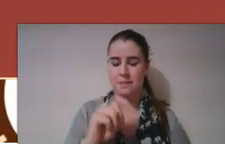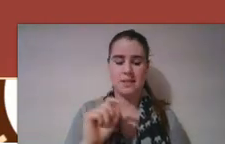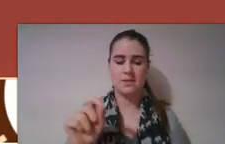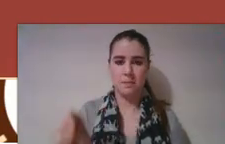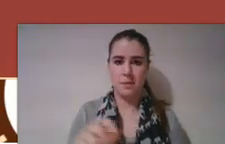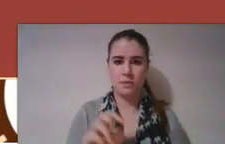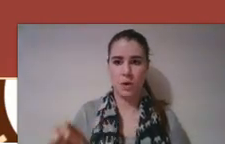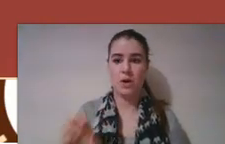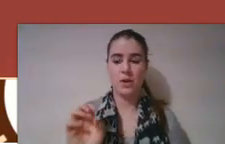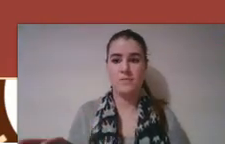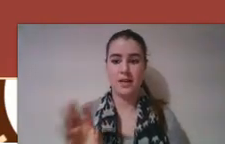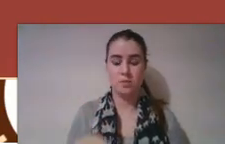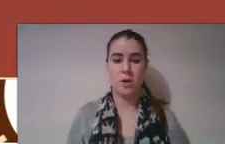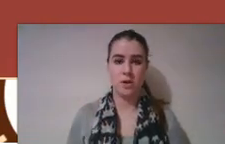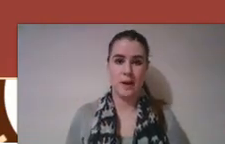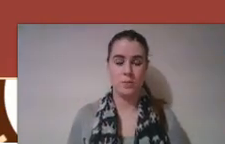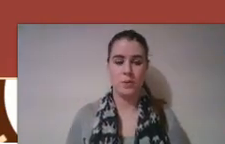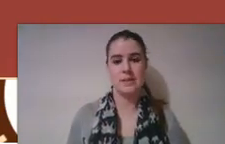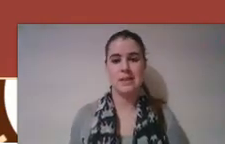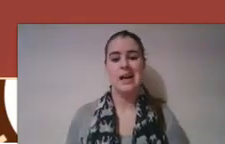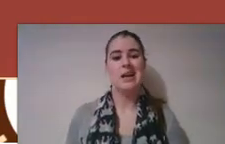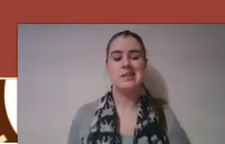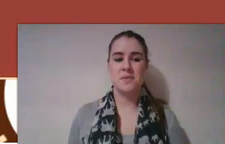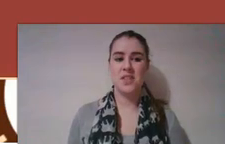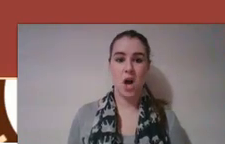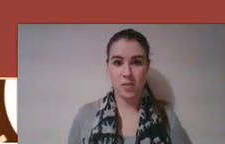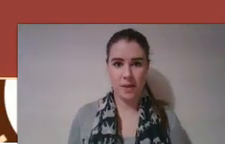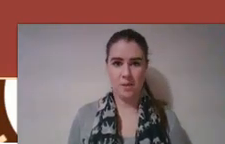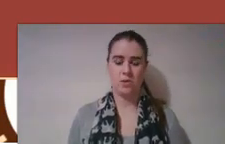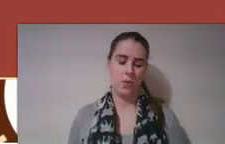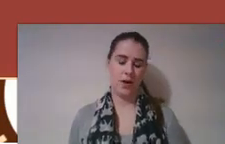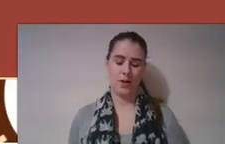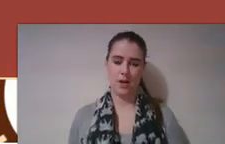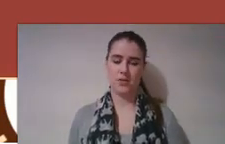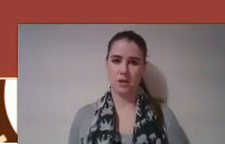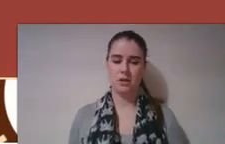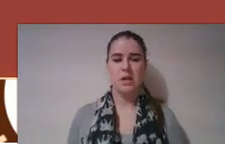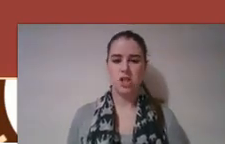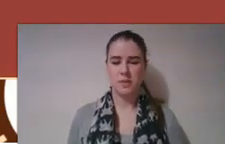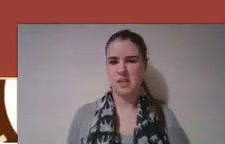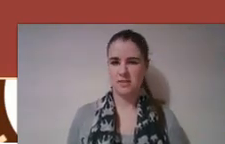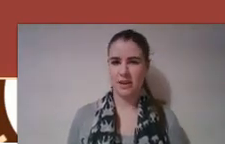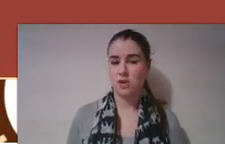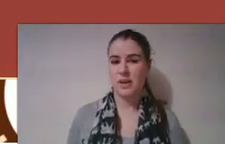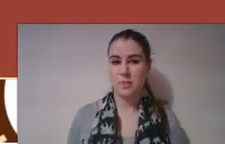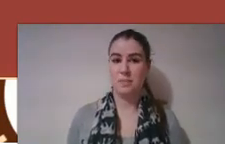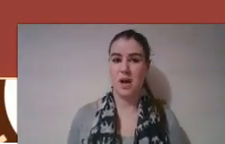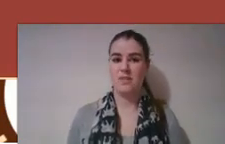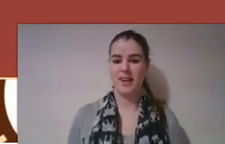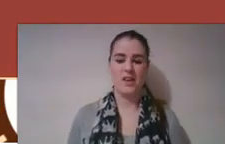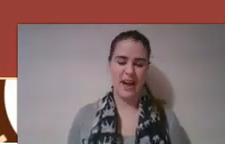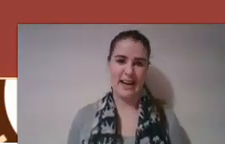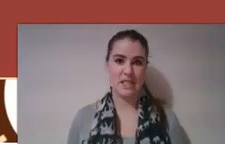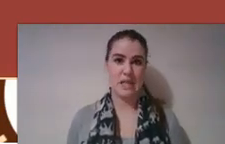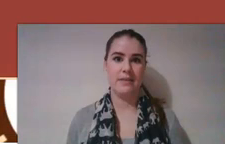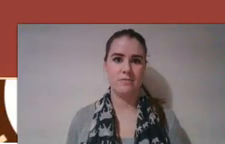of snippets of some people's work that I've managed to put on the PowerPoint and some of the other people's work that I've done. Just because the photos were a little bit